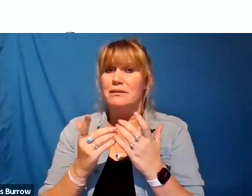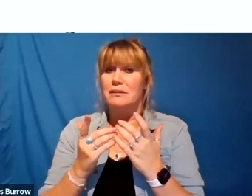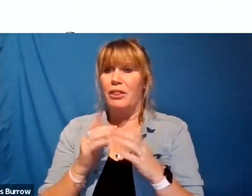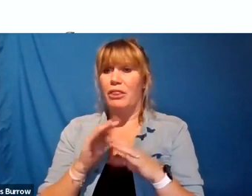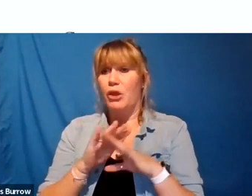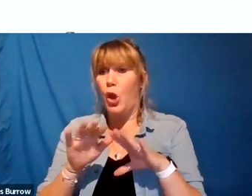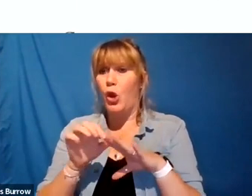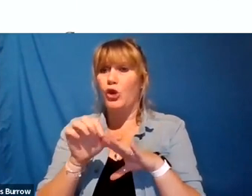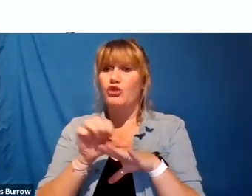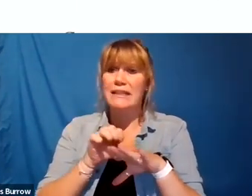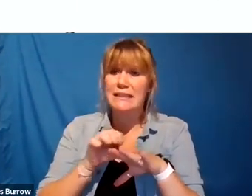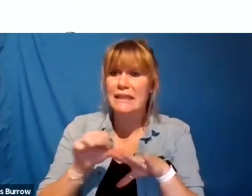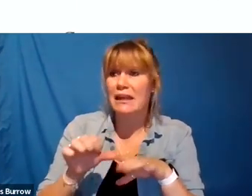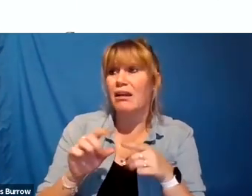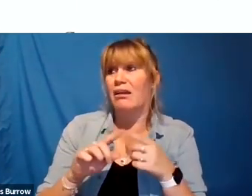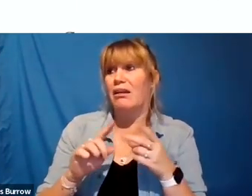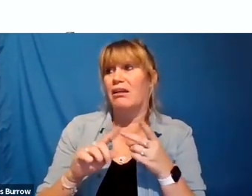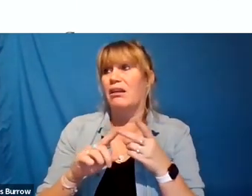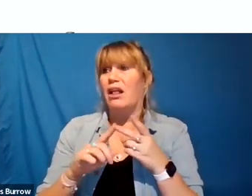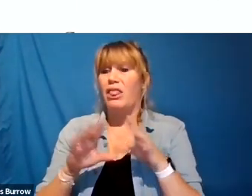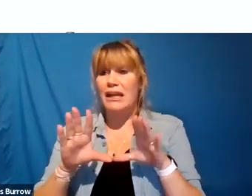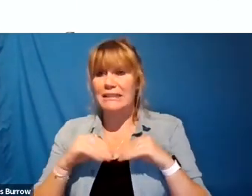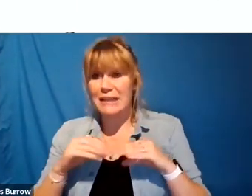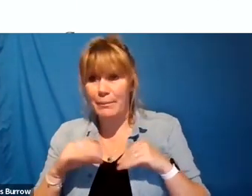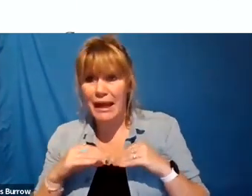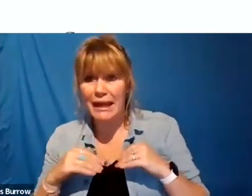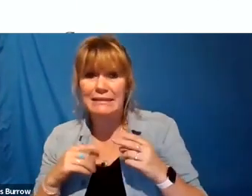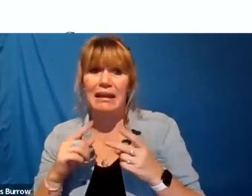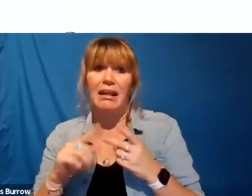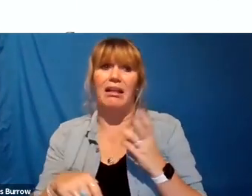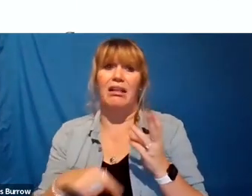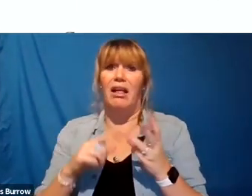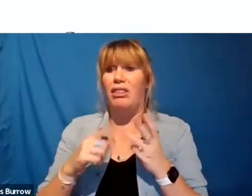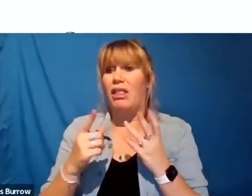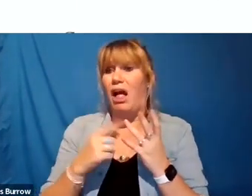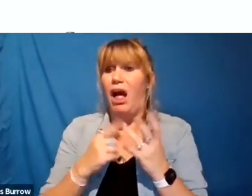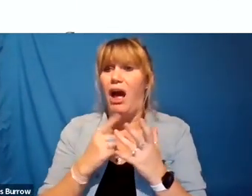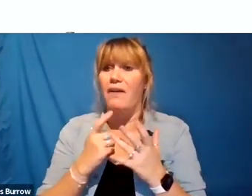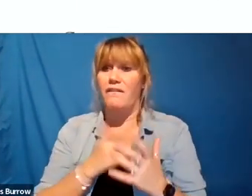non-Christian, and the contaminating other that we created.